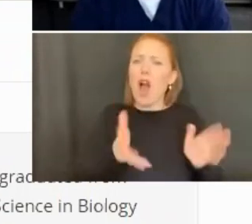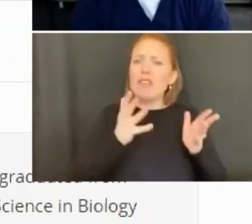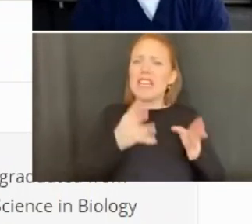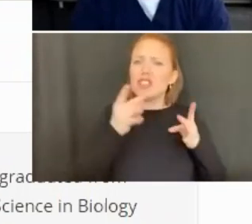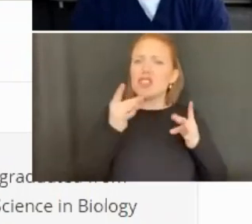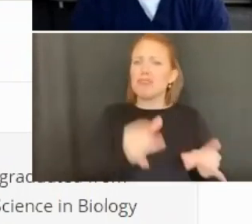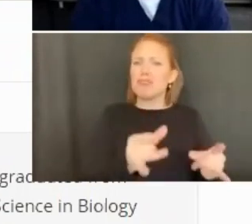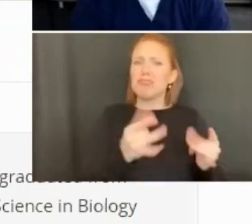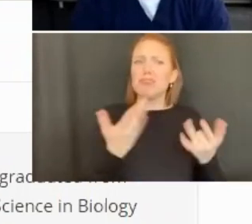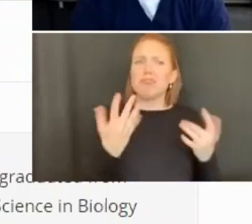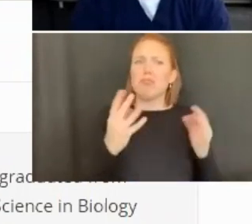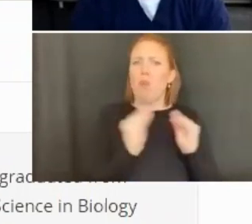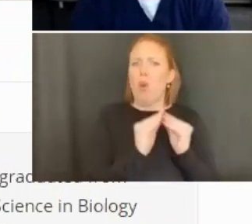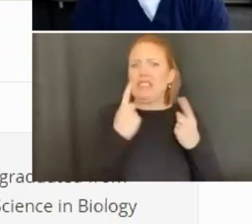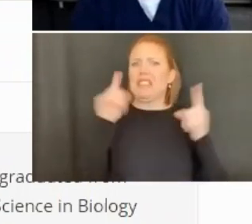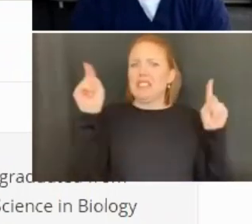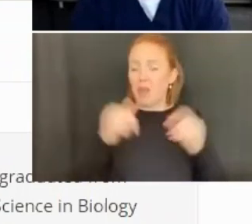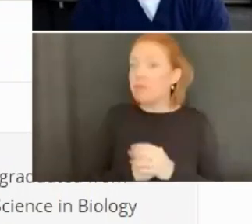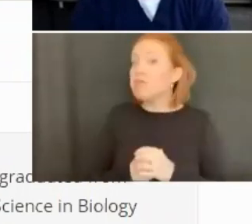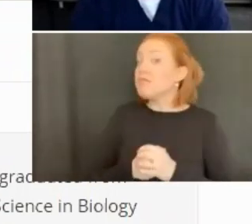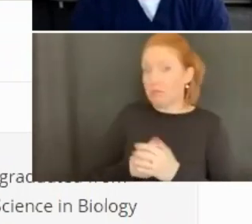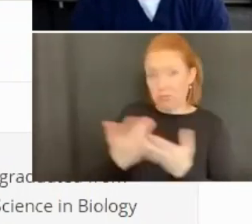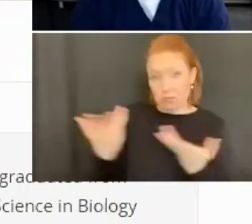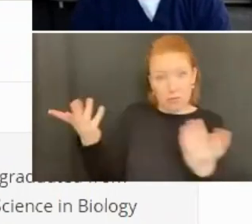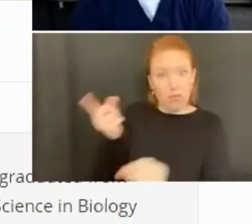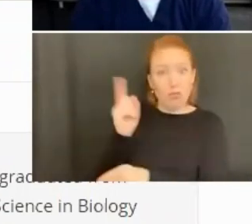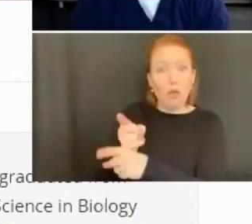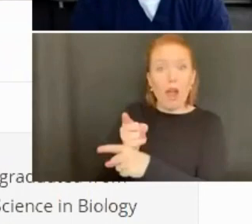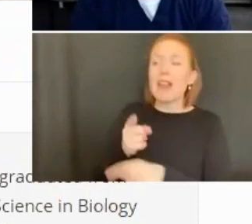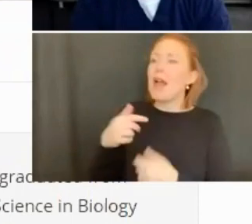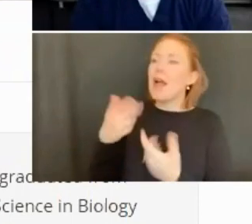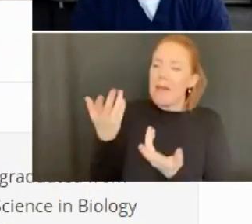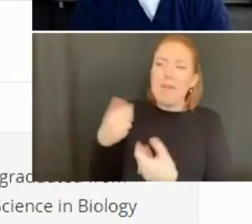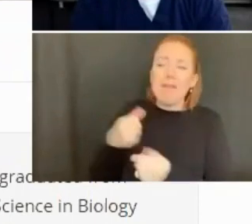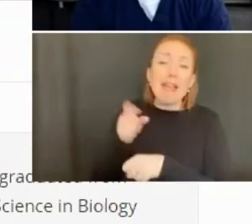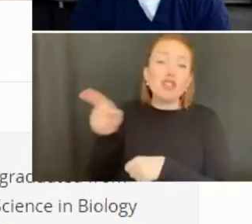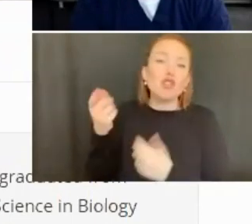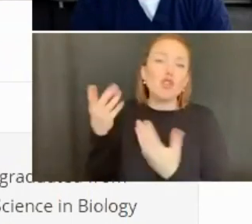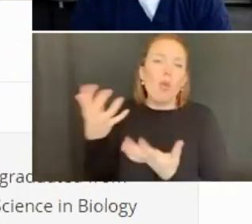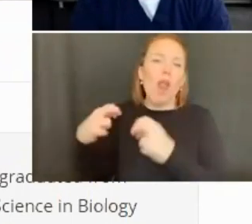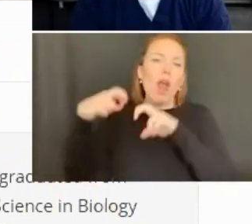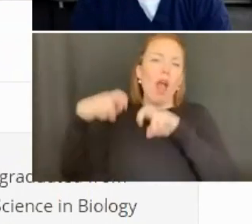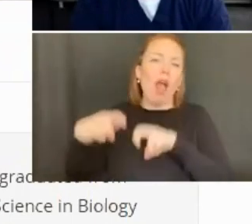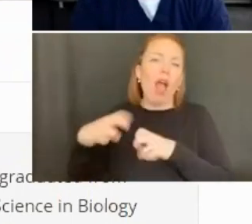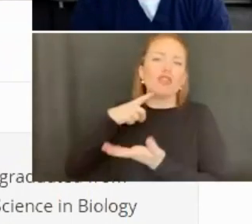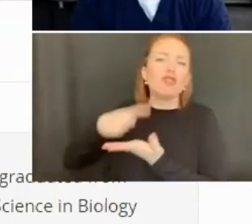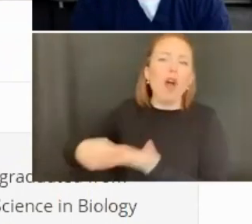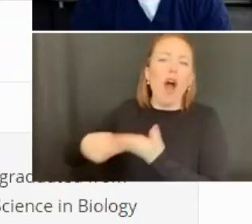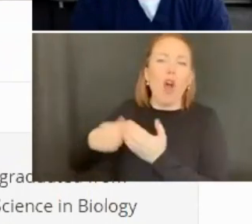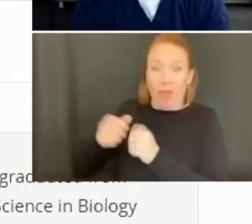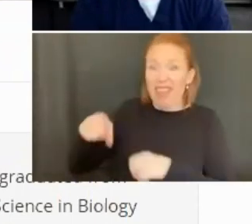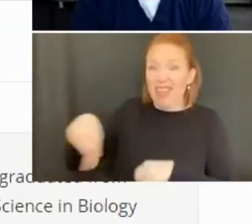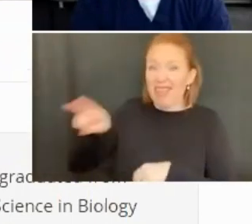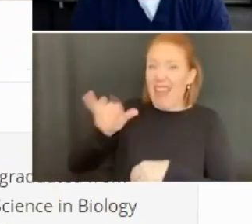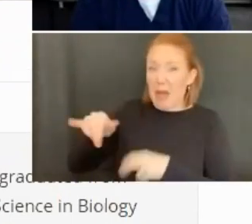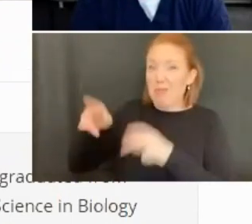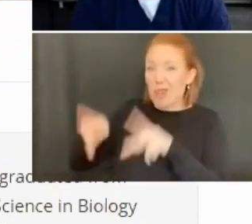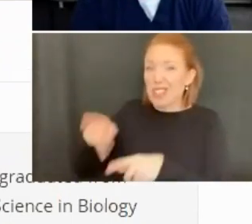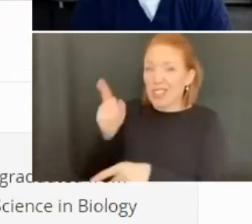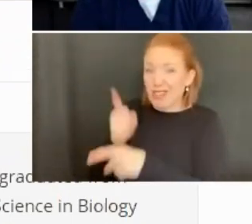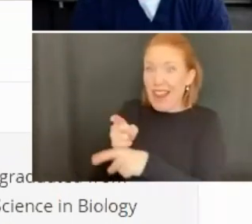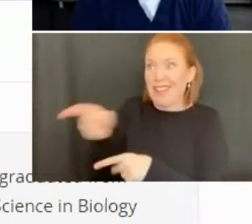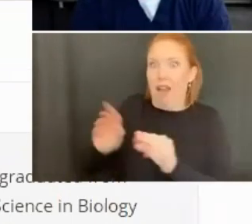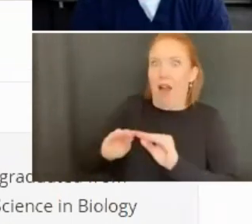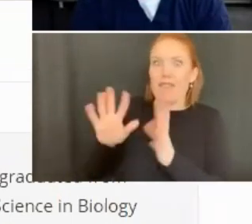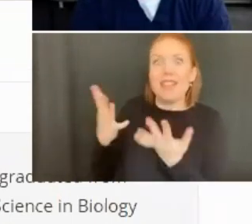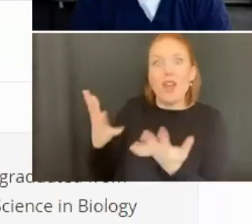productive. It makes it more productive and makes you more likely to want to spend time with them because you feel like they really do genuinely want to work